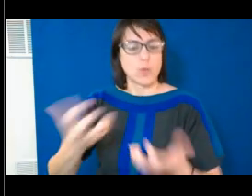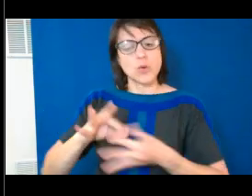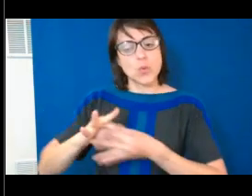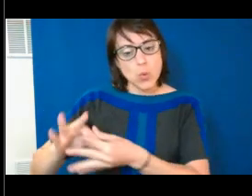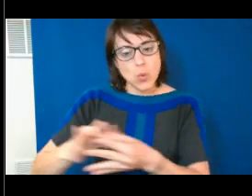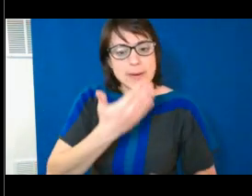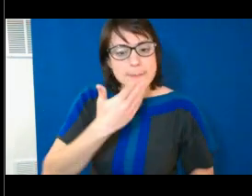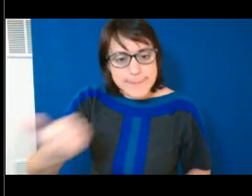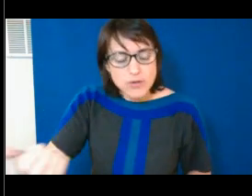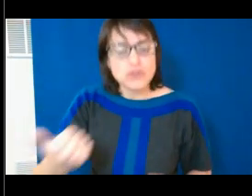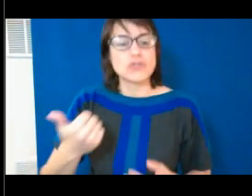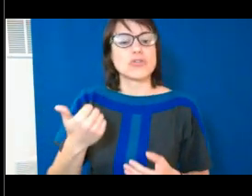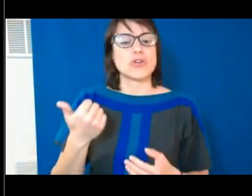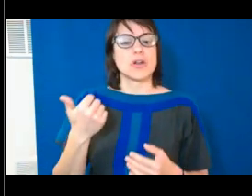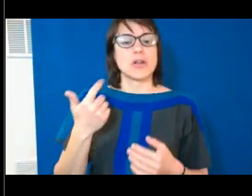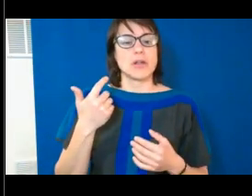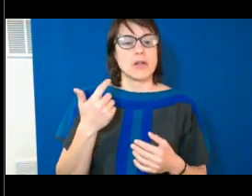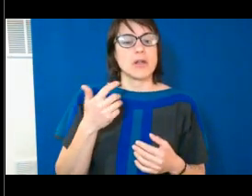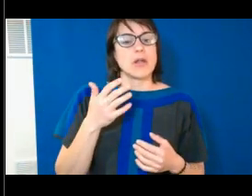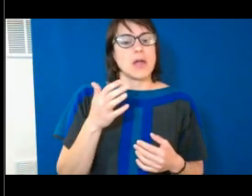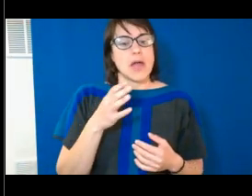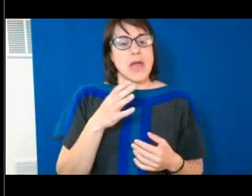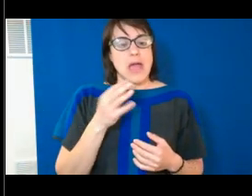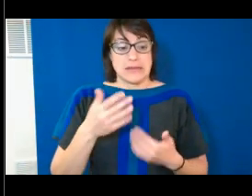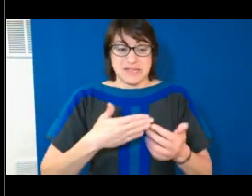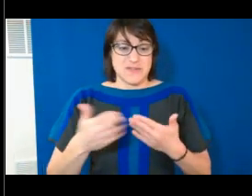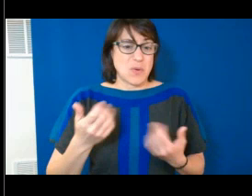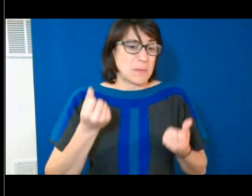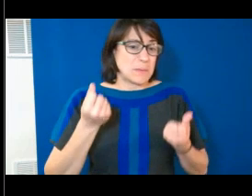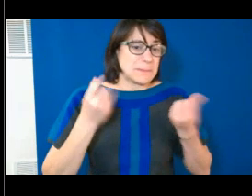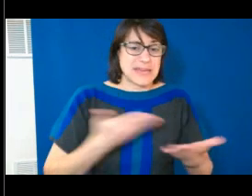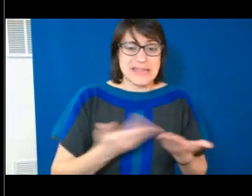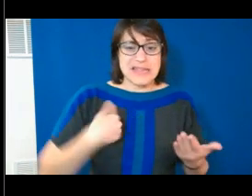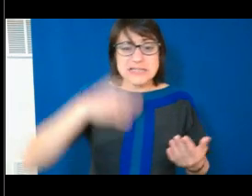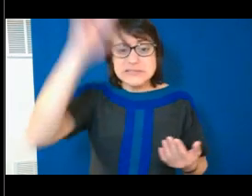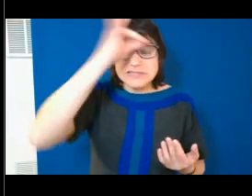many unknowns, we need to act, and that's what we're doing. Next slide.